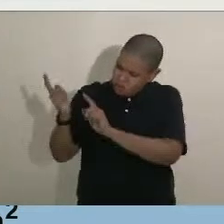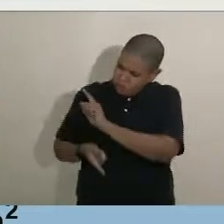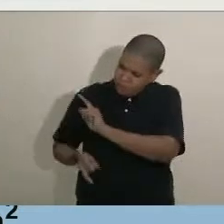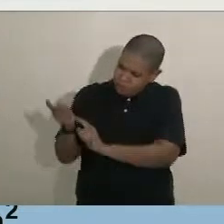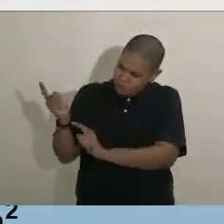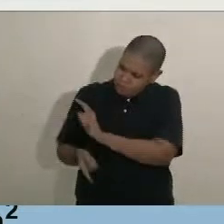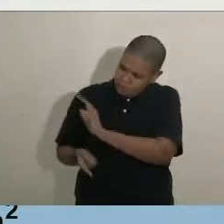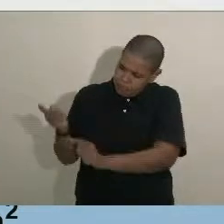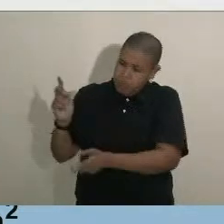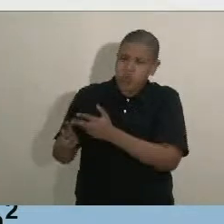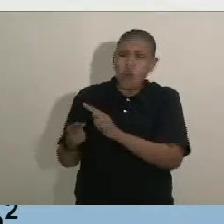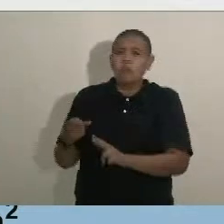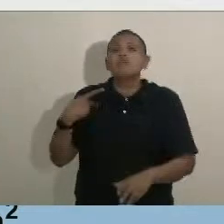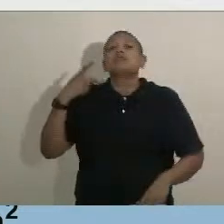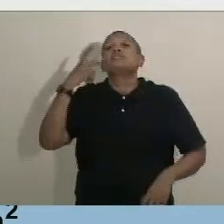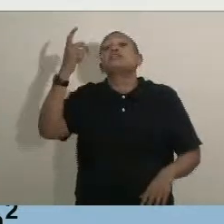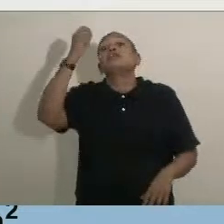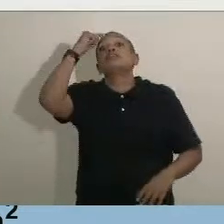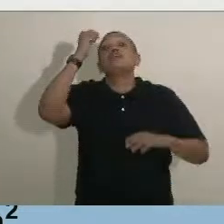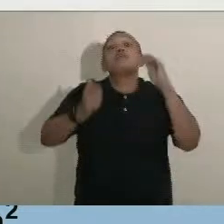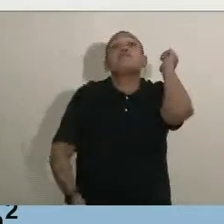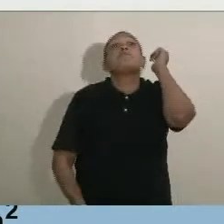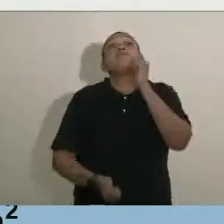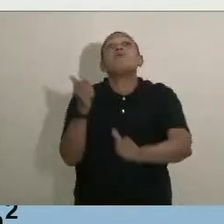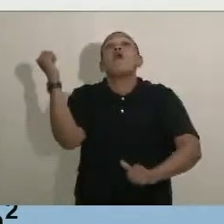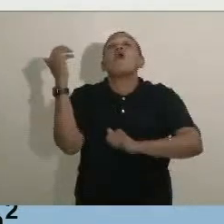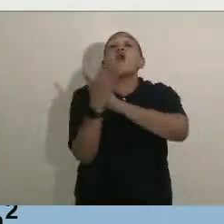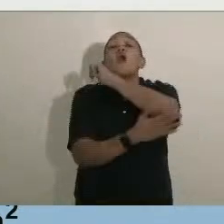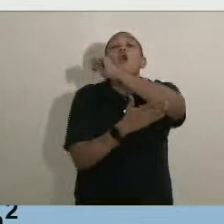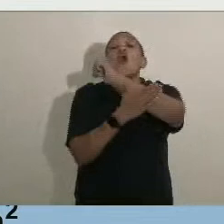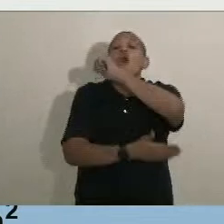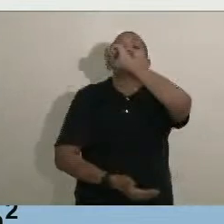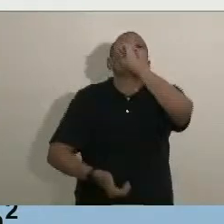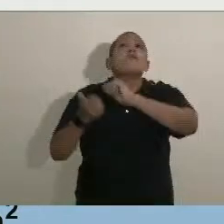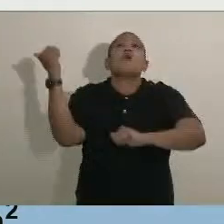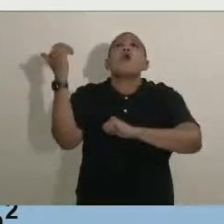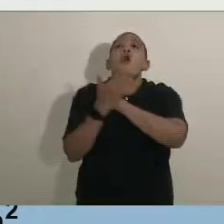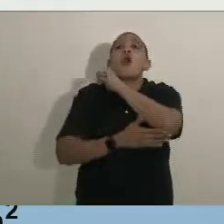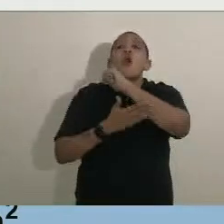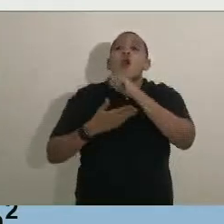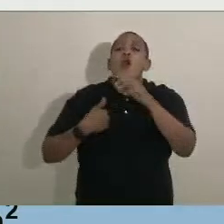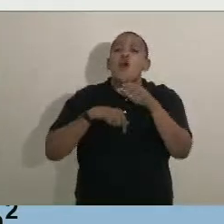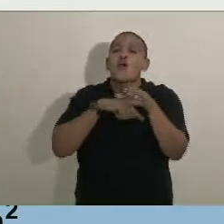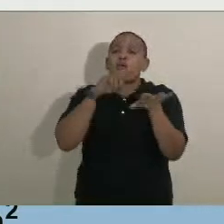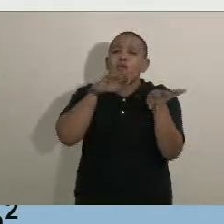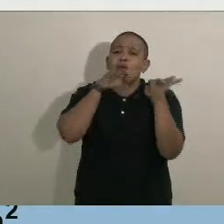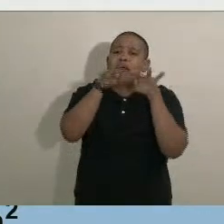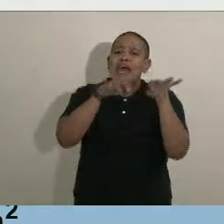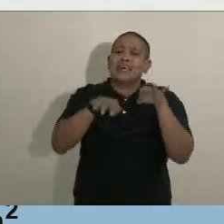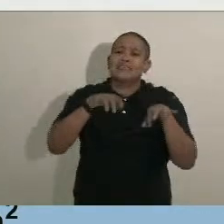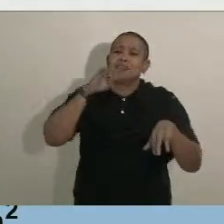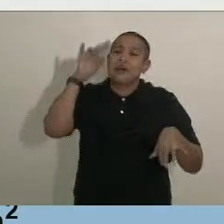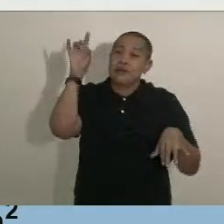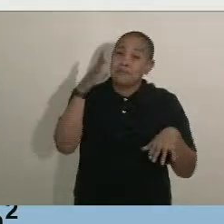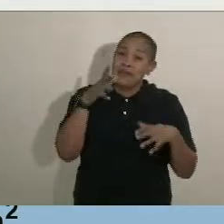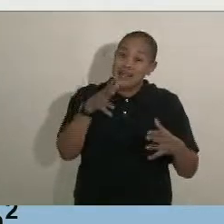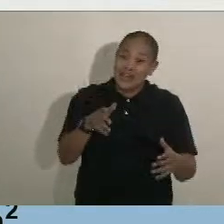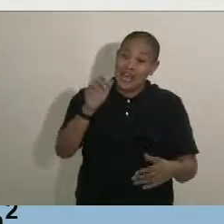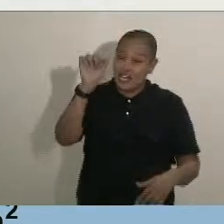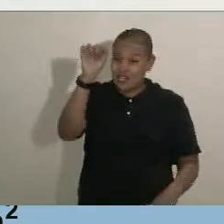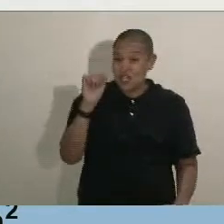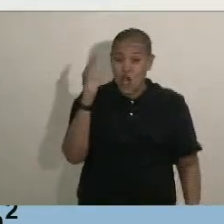of cases, we see that for most countries, and we have highlighted here, South